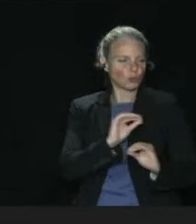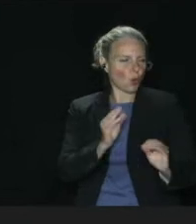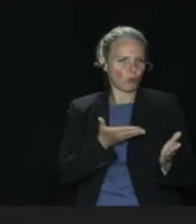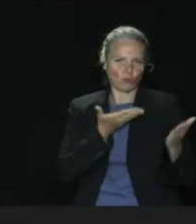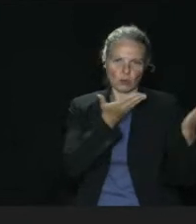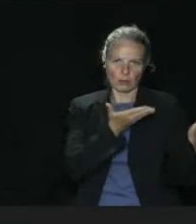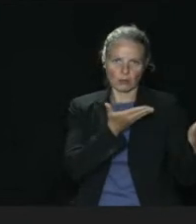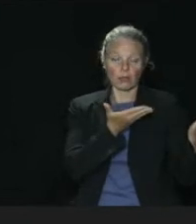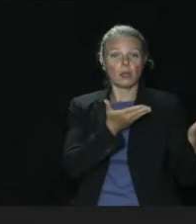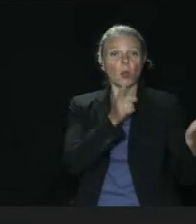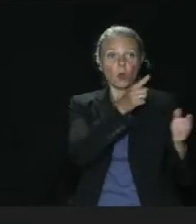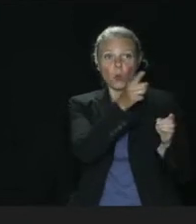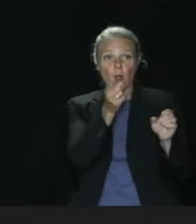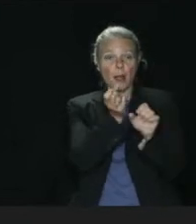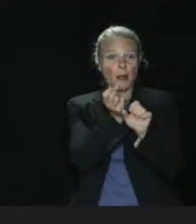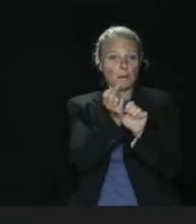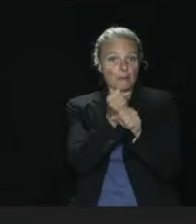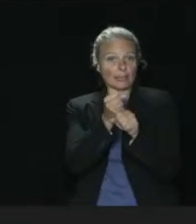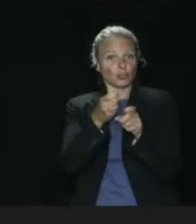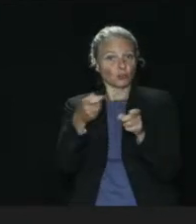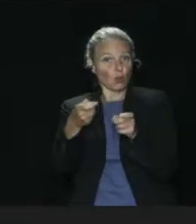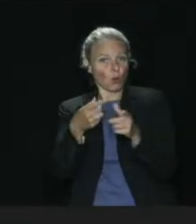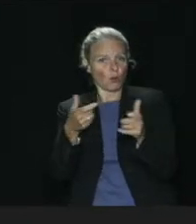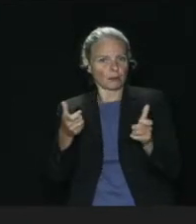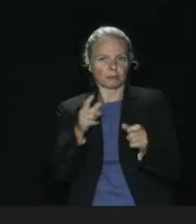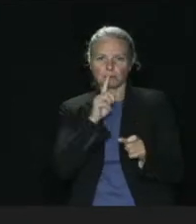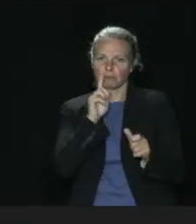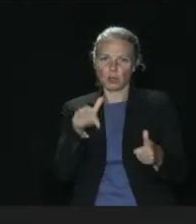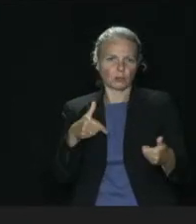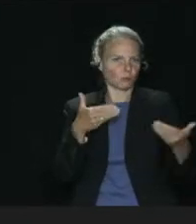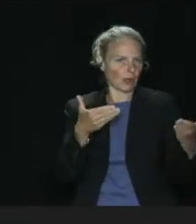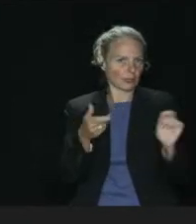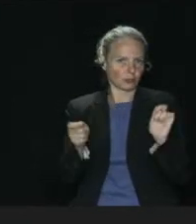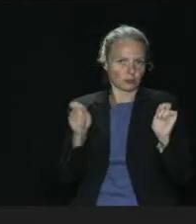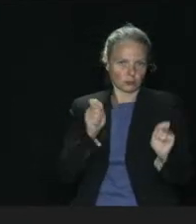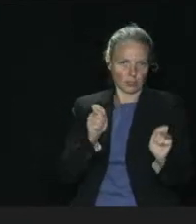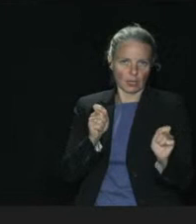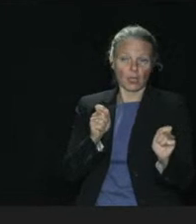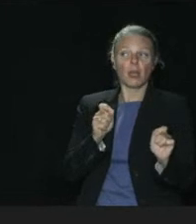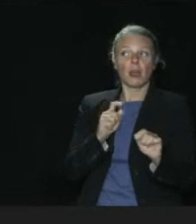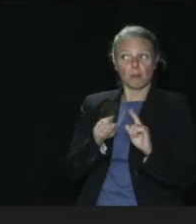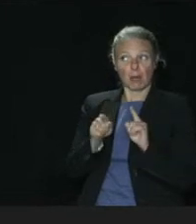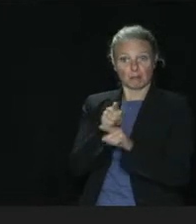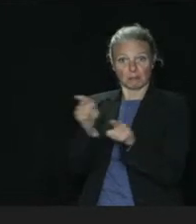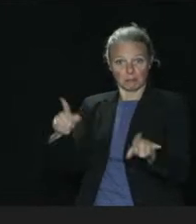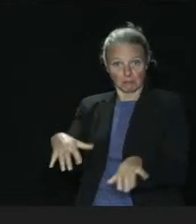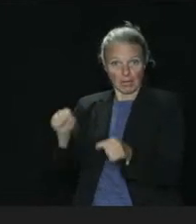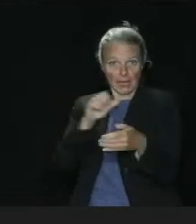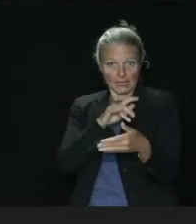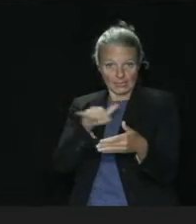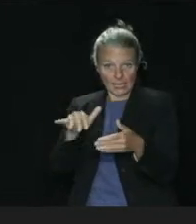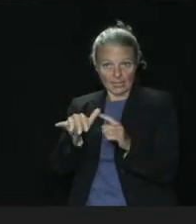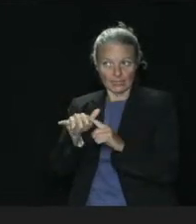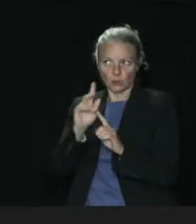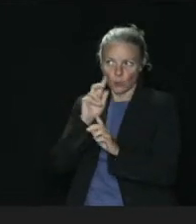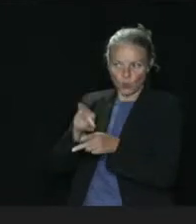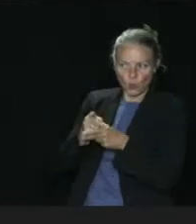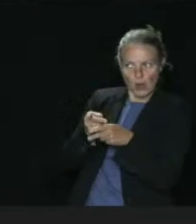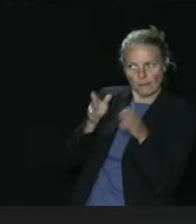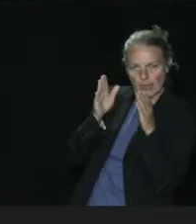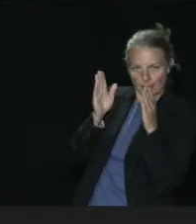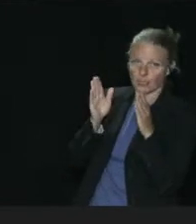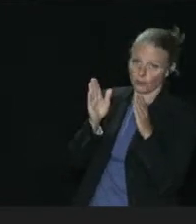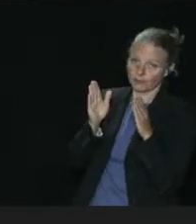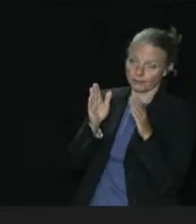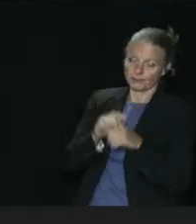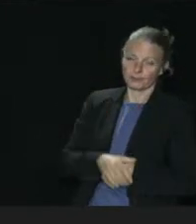not made any changes, but I know that they're all following this information very closely. For the younger kids, I think